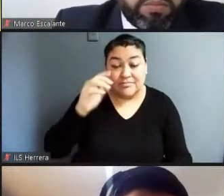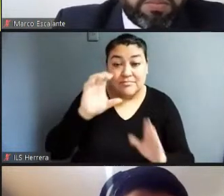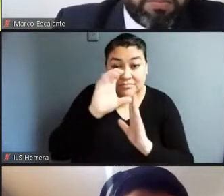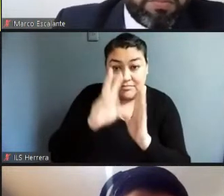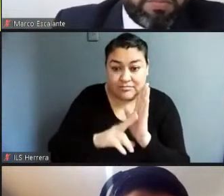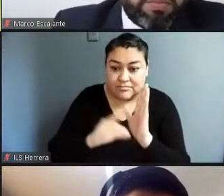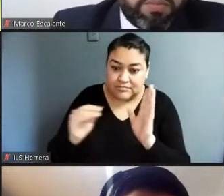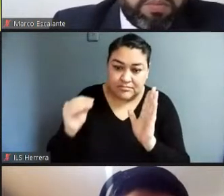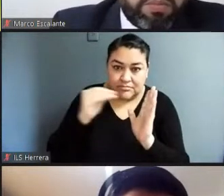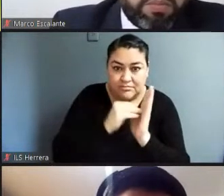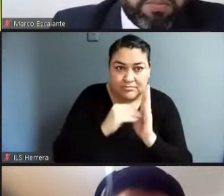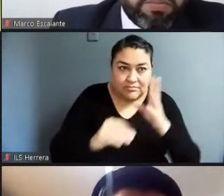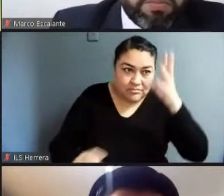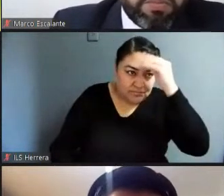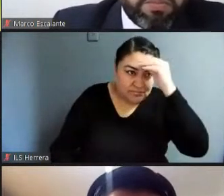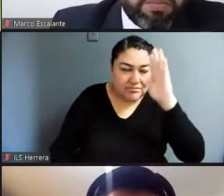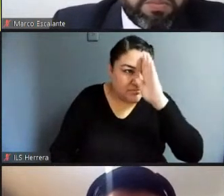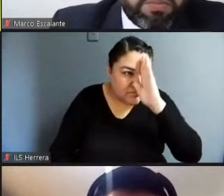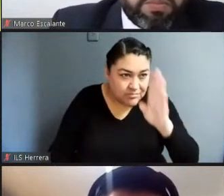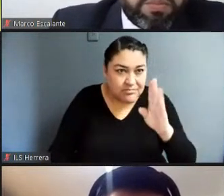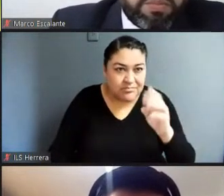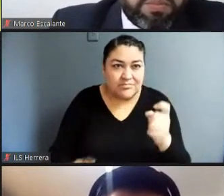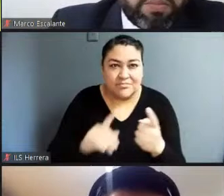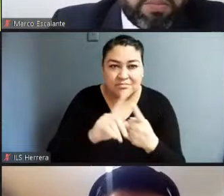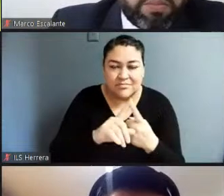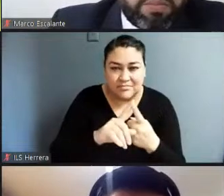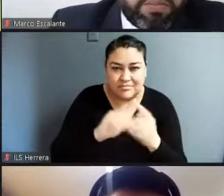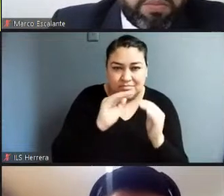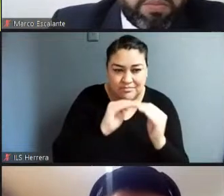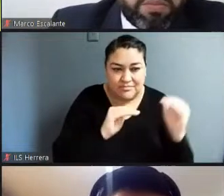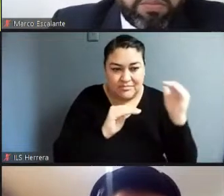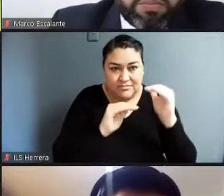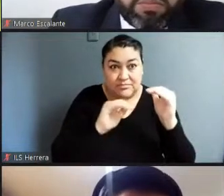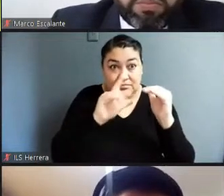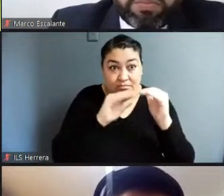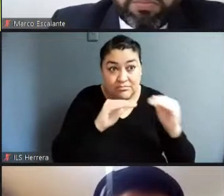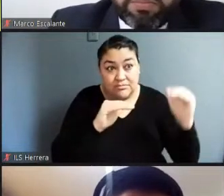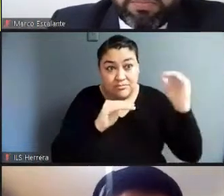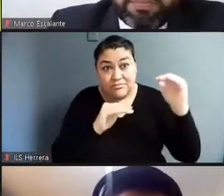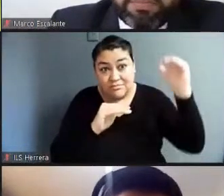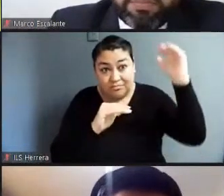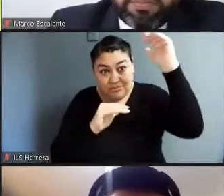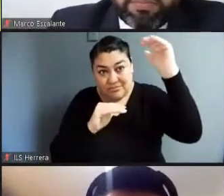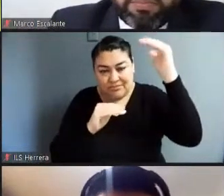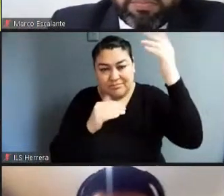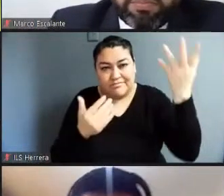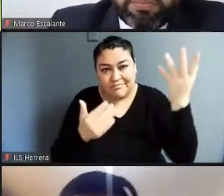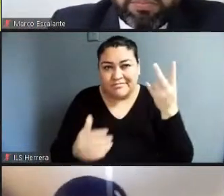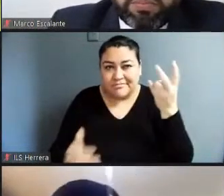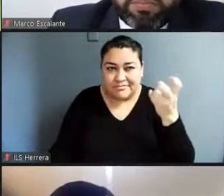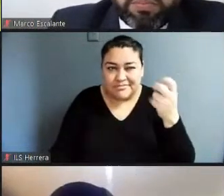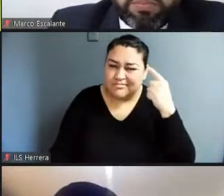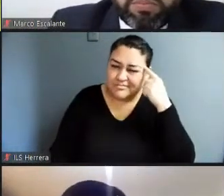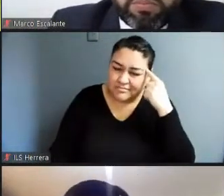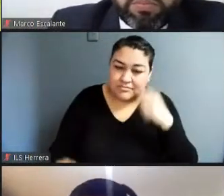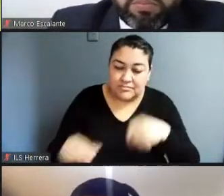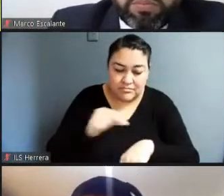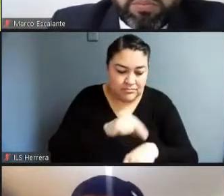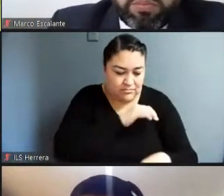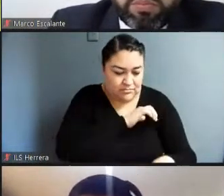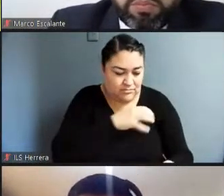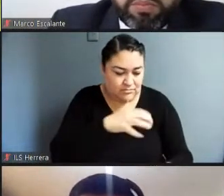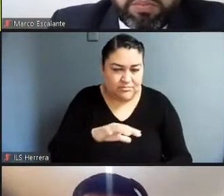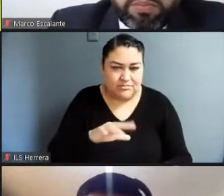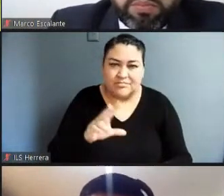students decided to do a residency and they go to a subspecialty but don't focus on